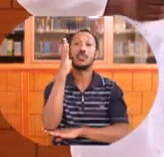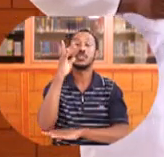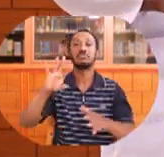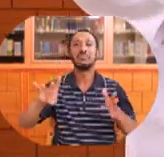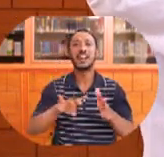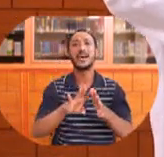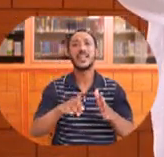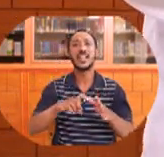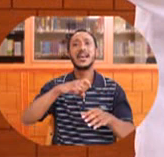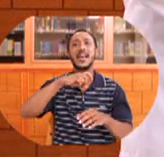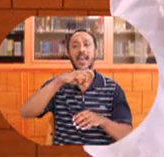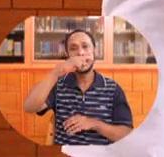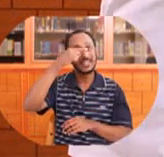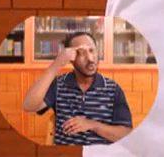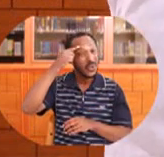fuels. Carbon